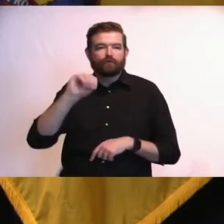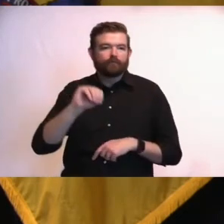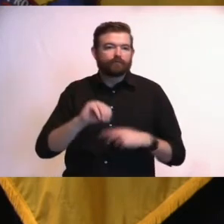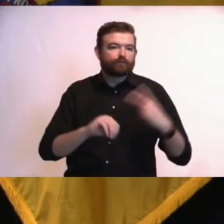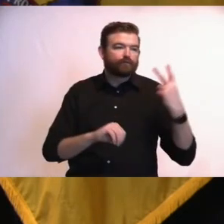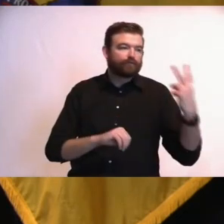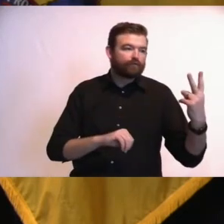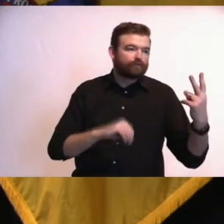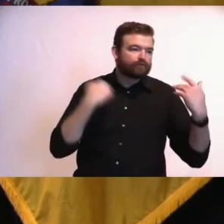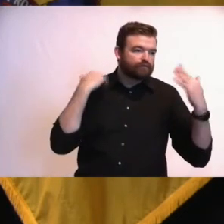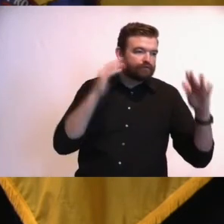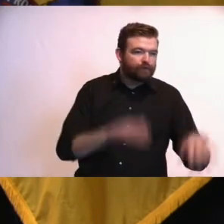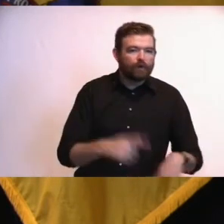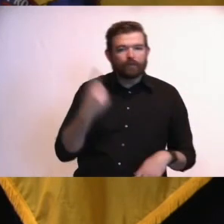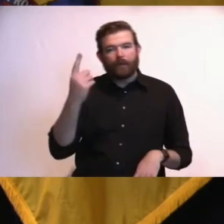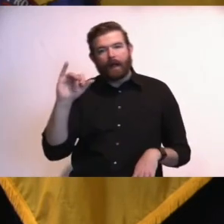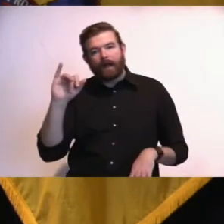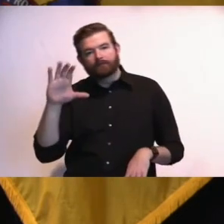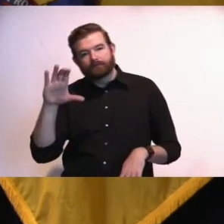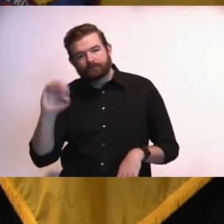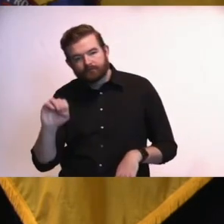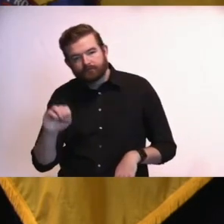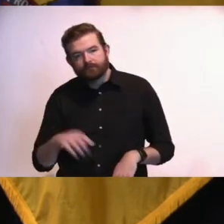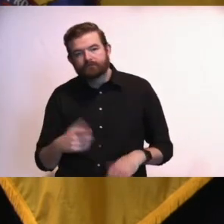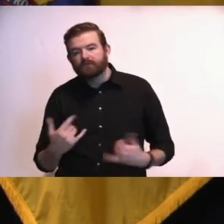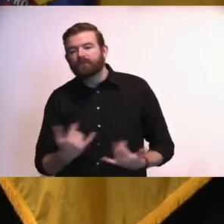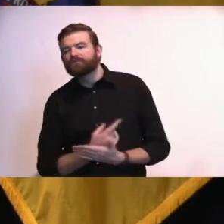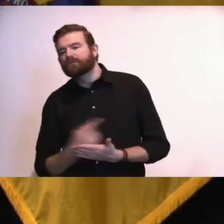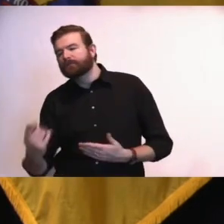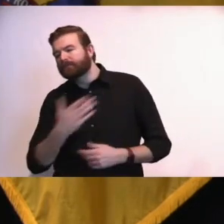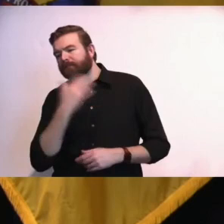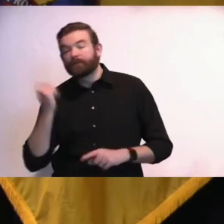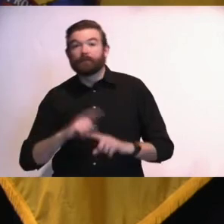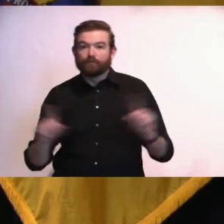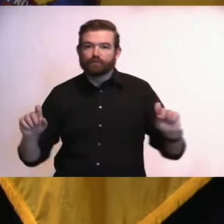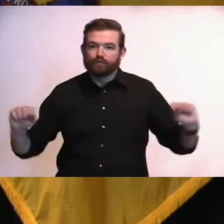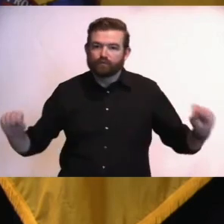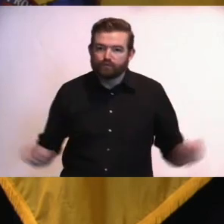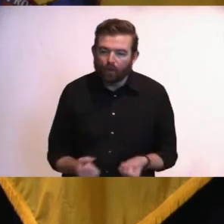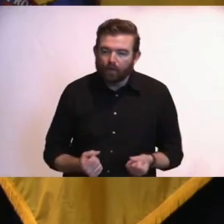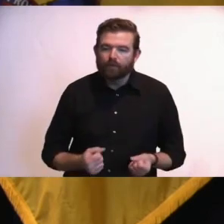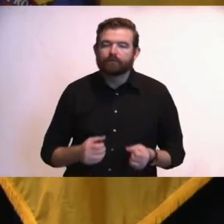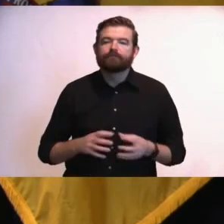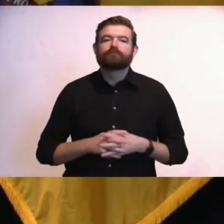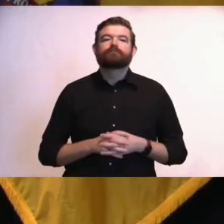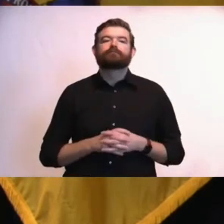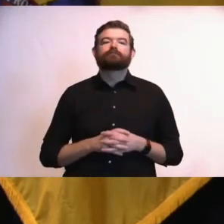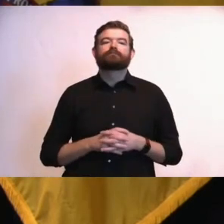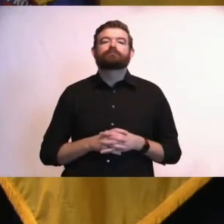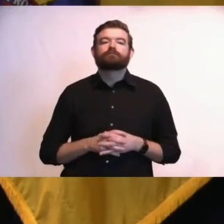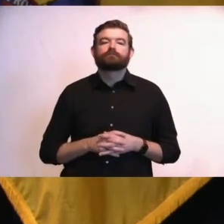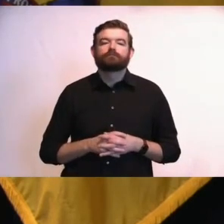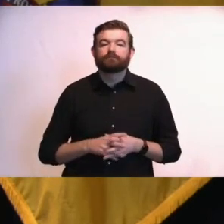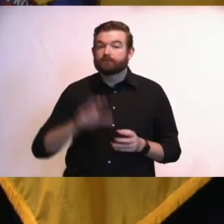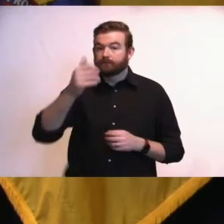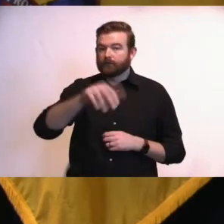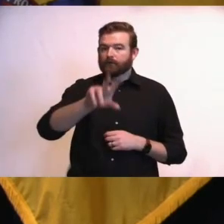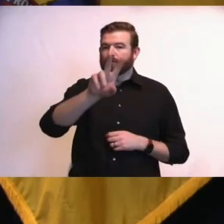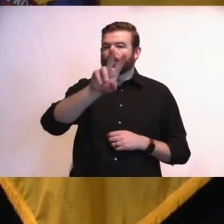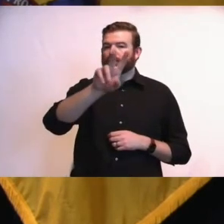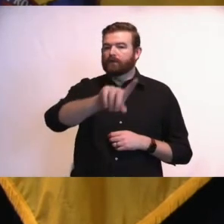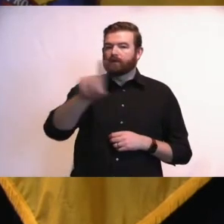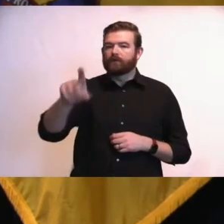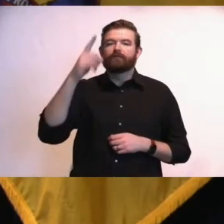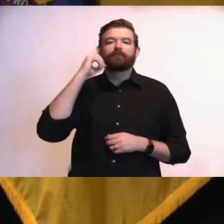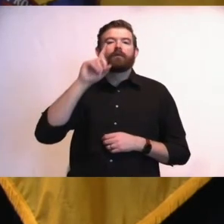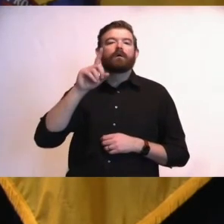freezing rain. So, but very cold. So everyone take note of that. And 211 is for warming centers is the place to